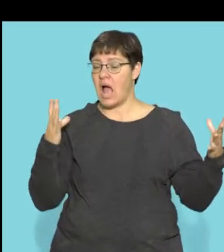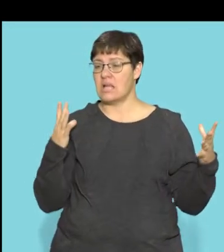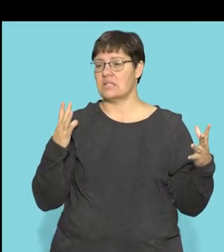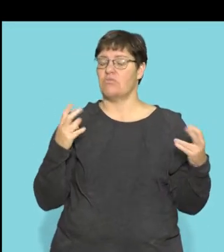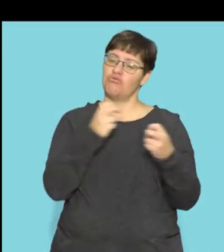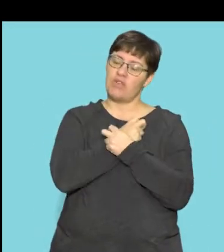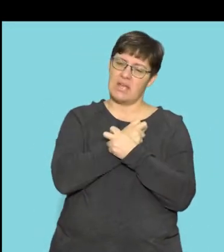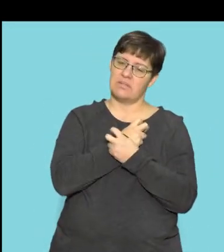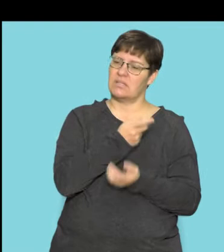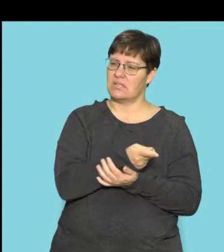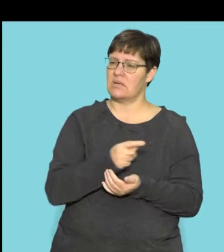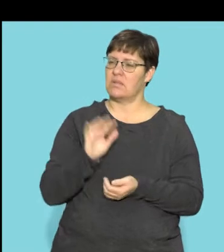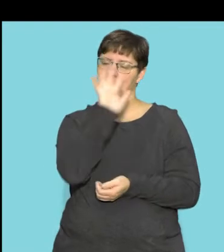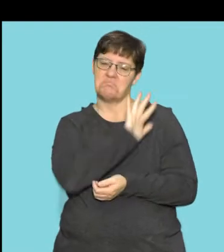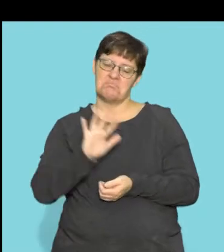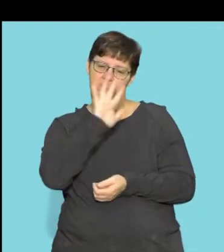You estimate that you will need